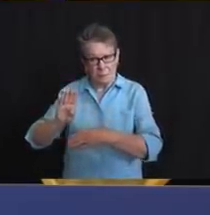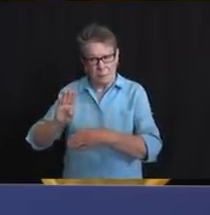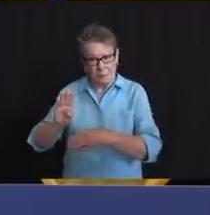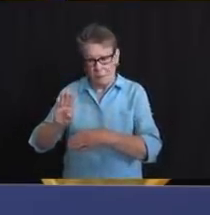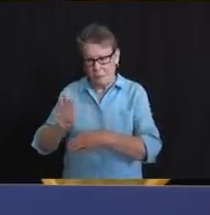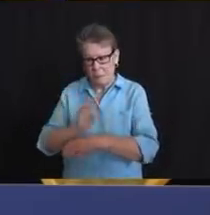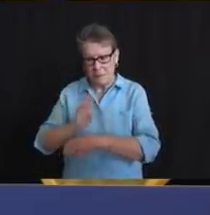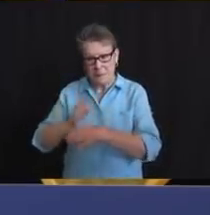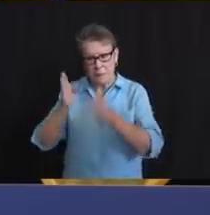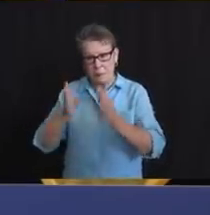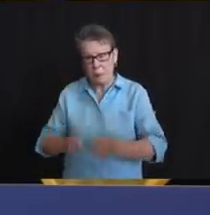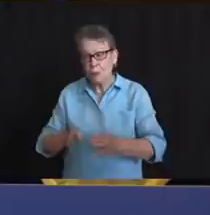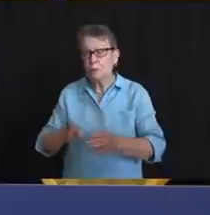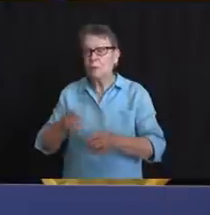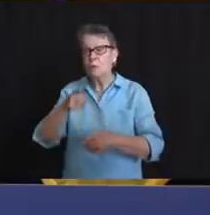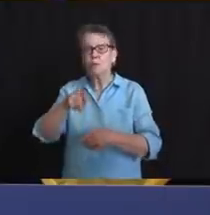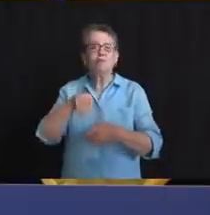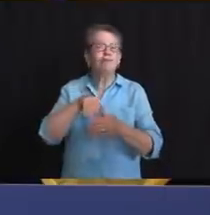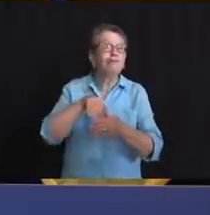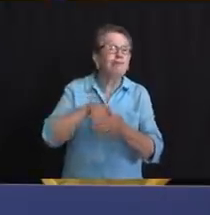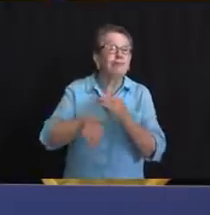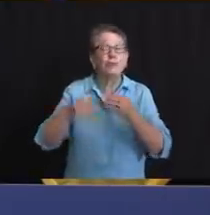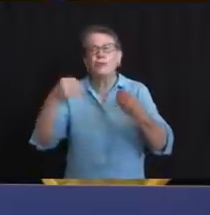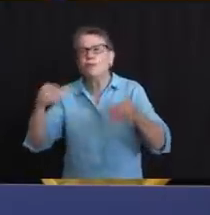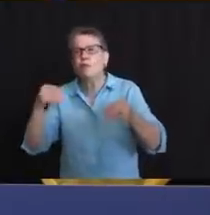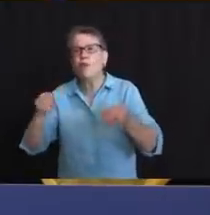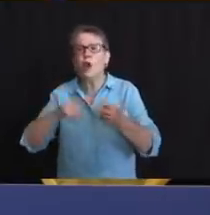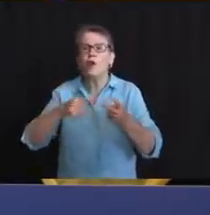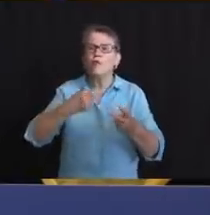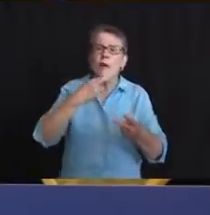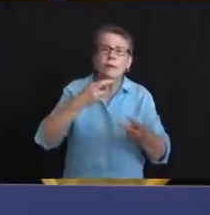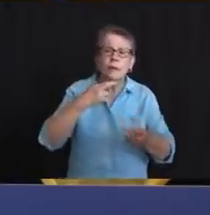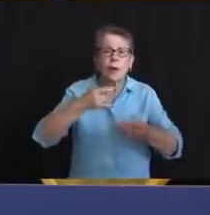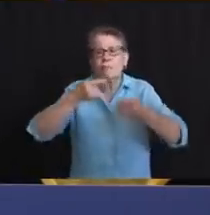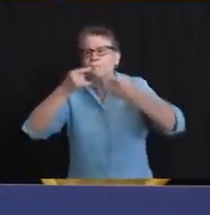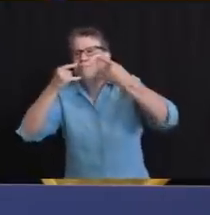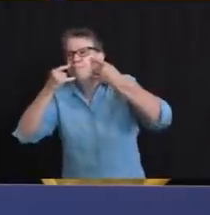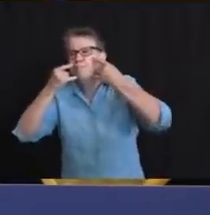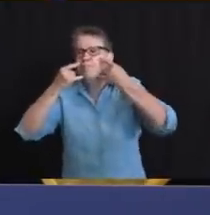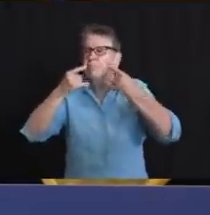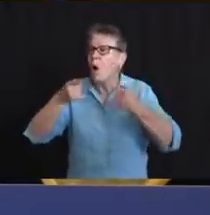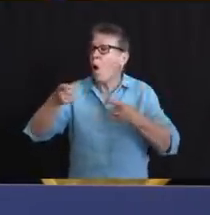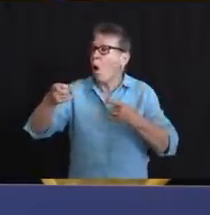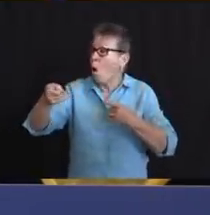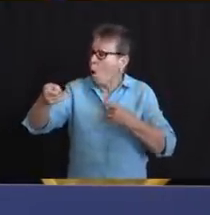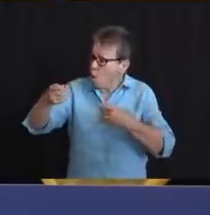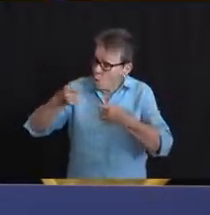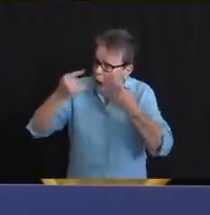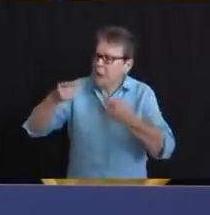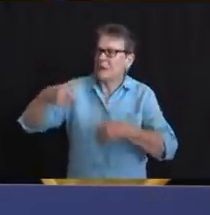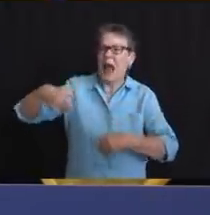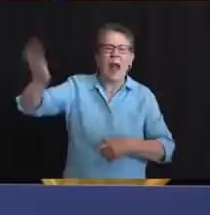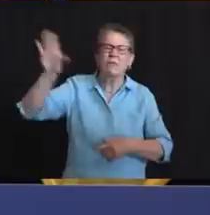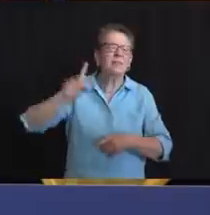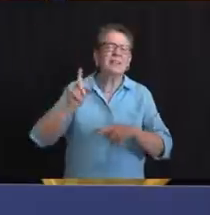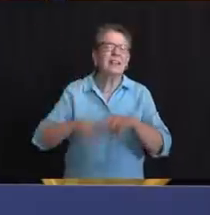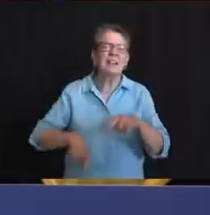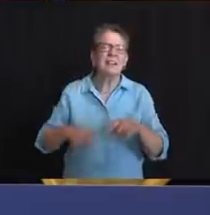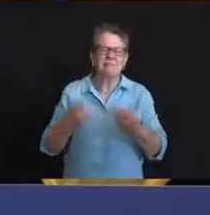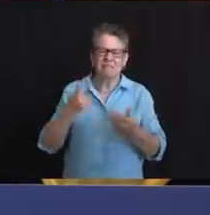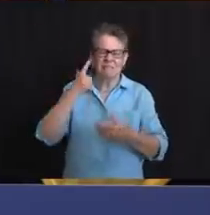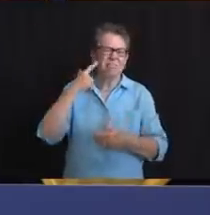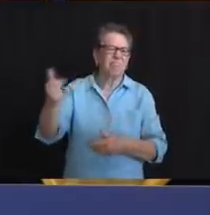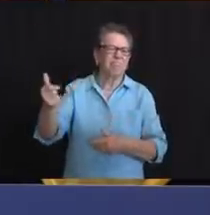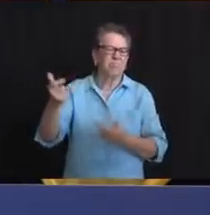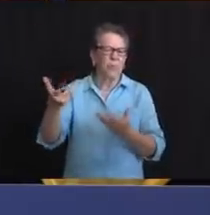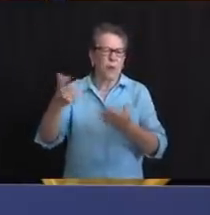that price looks like, but that's unacceptable. We have to respect each other here. And we also have to ask at the same